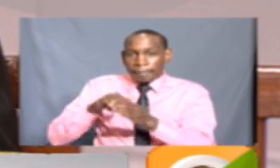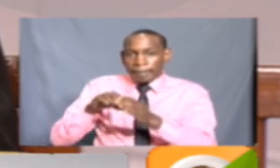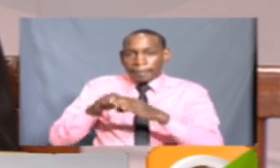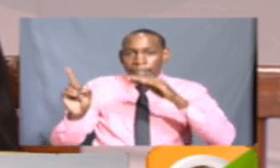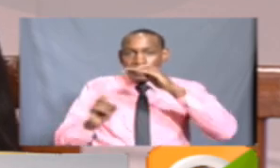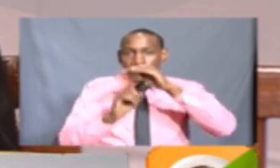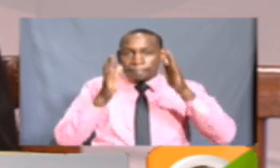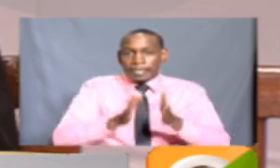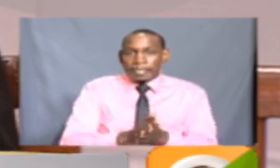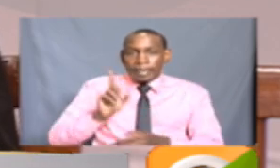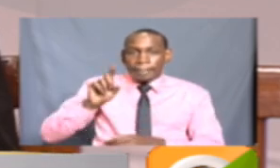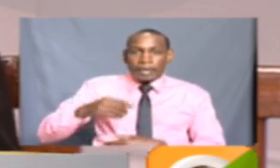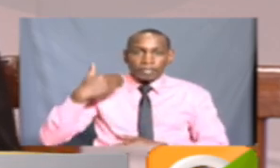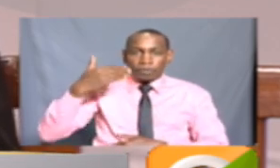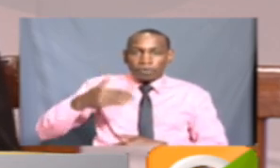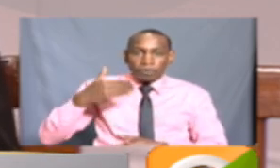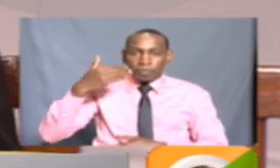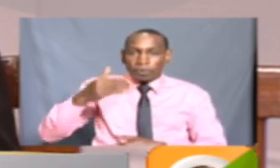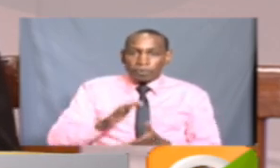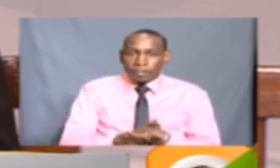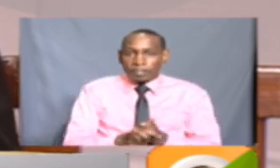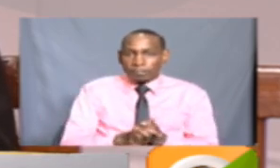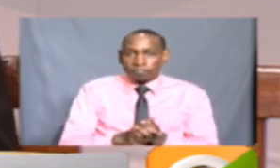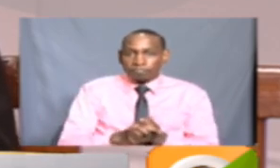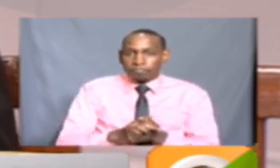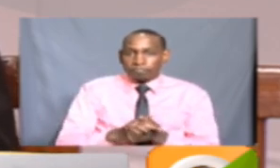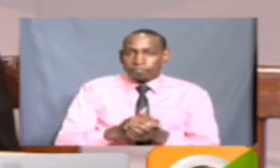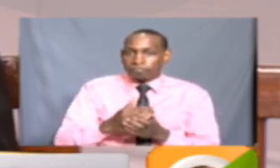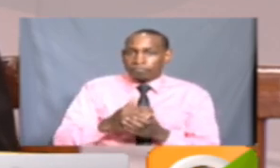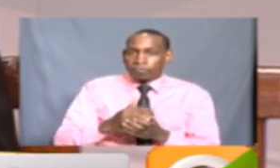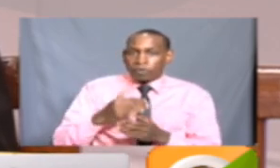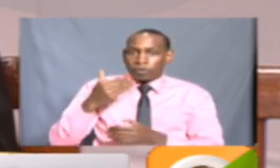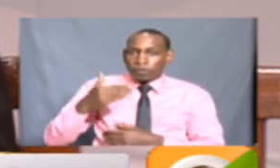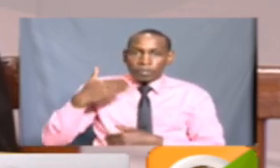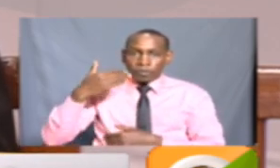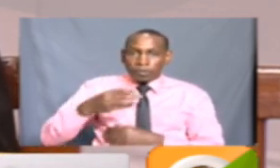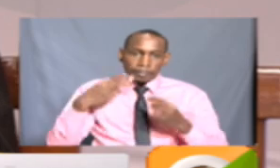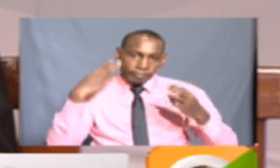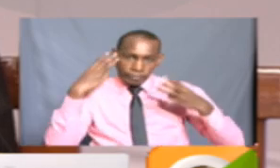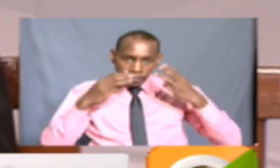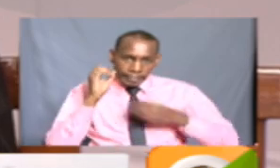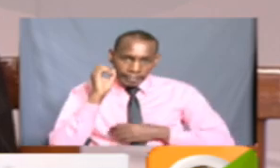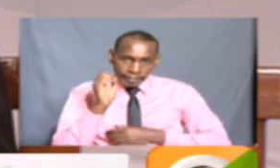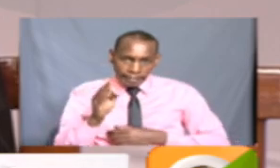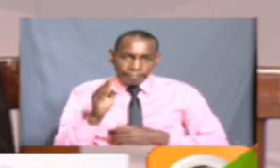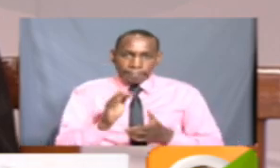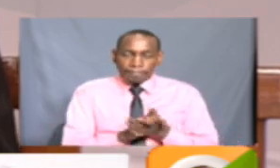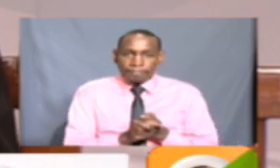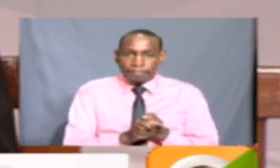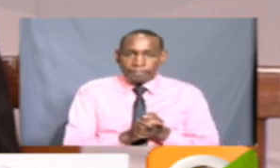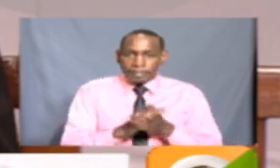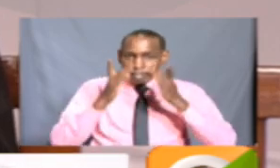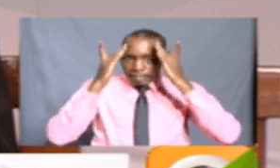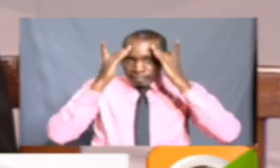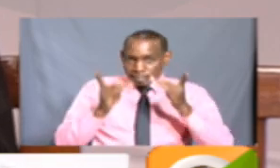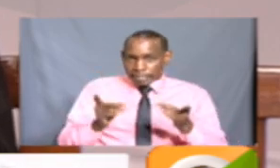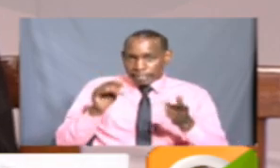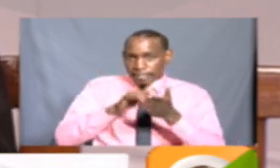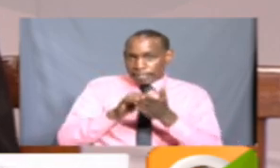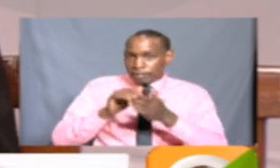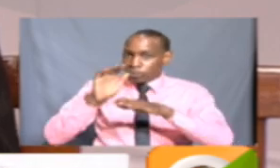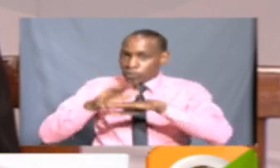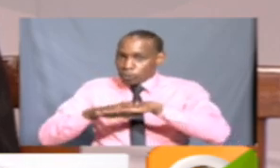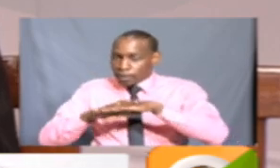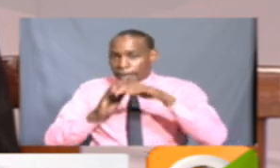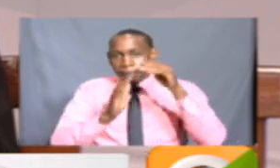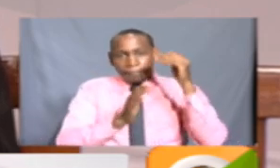He has to keep on looking behind his shoulder to wonder whether if he made a move, it would be the right